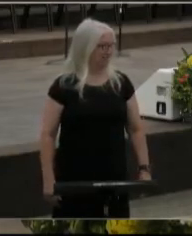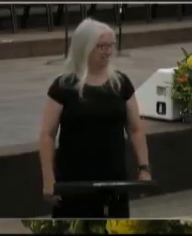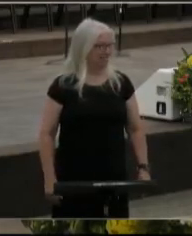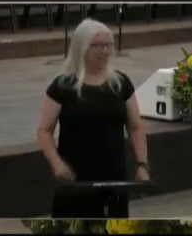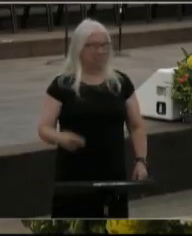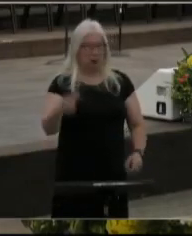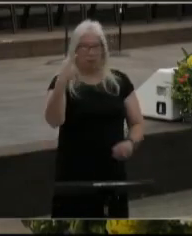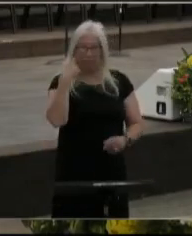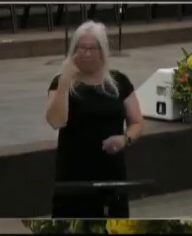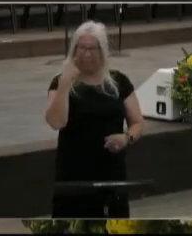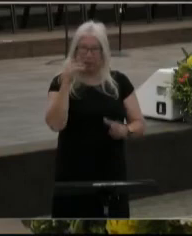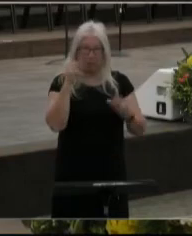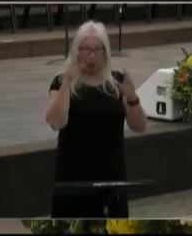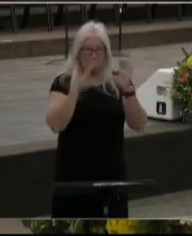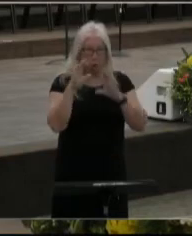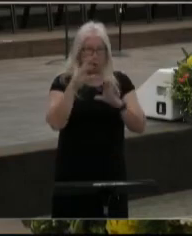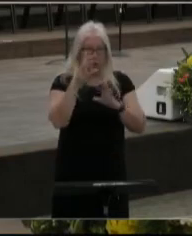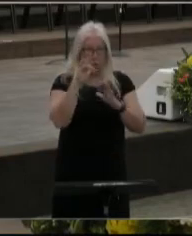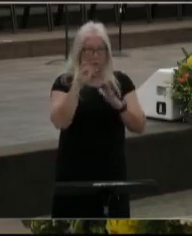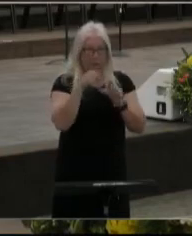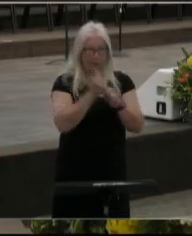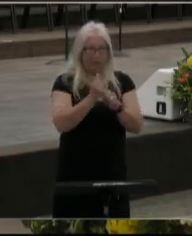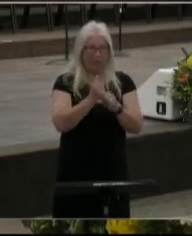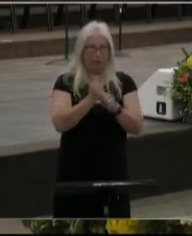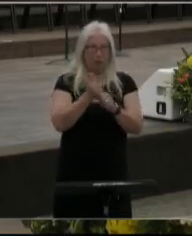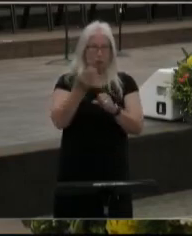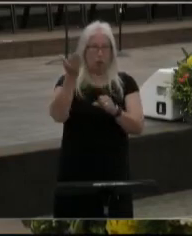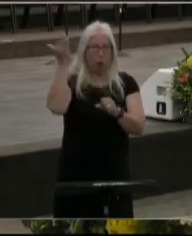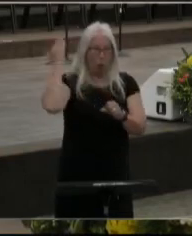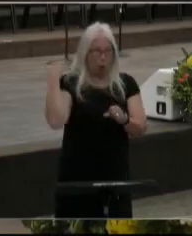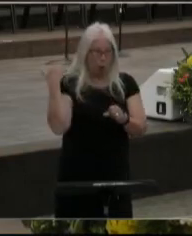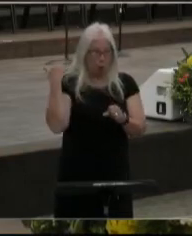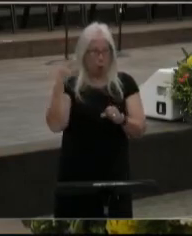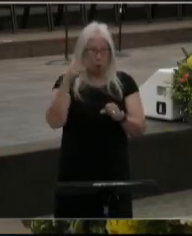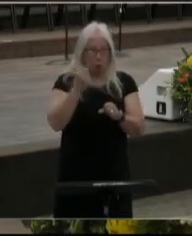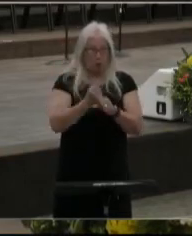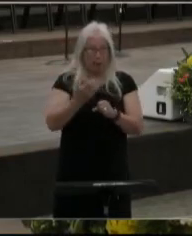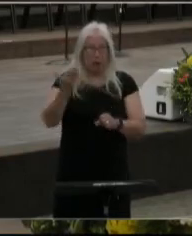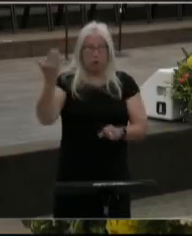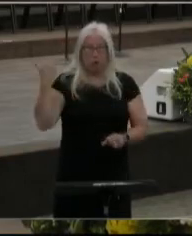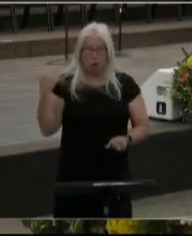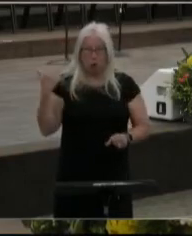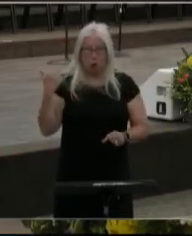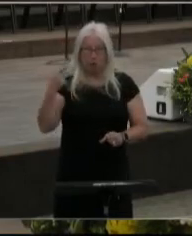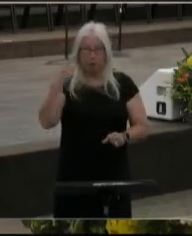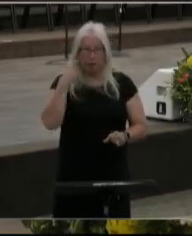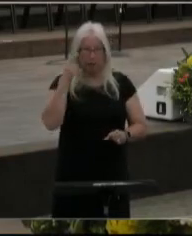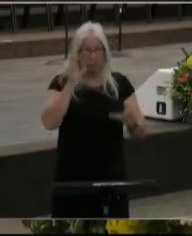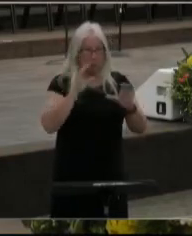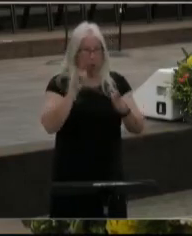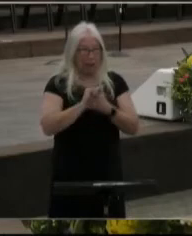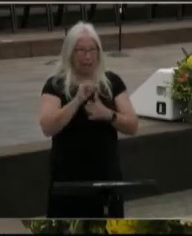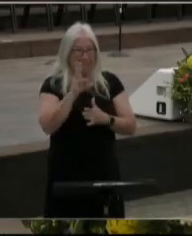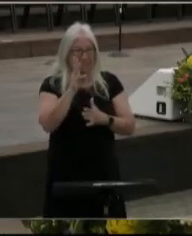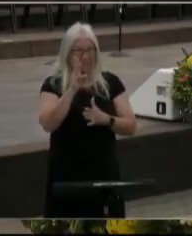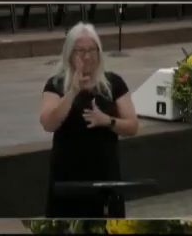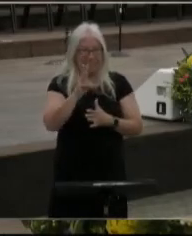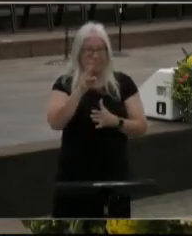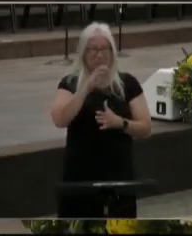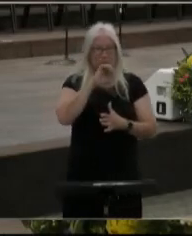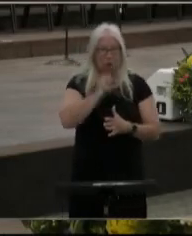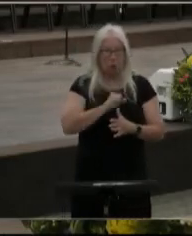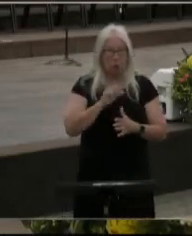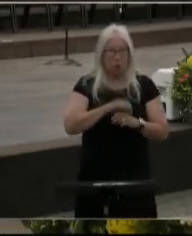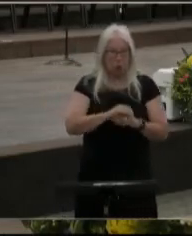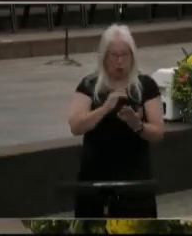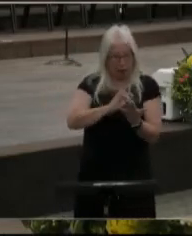Did you ever think that you'd be looking 25 years ago, 25 years ago, 30 years ago? Did you ever think we'd be looking at six-year-olds